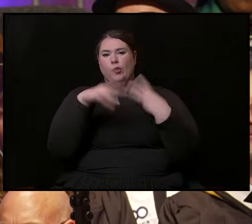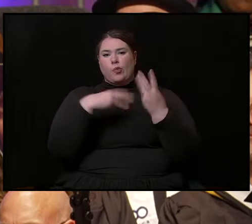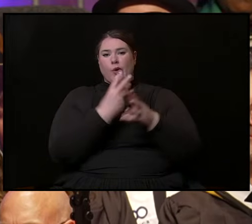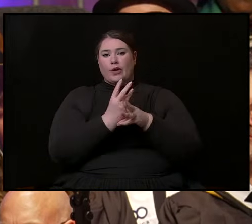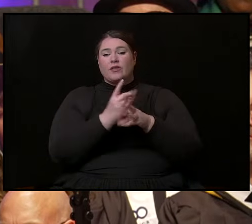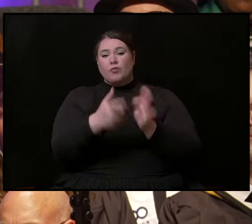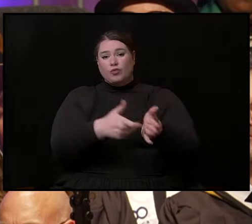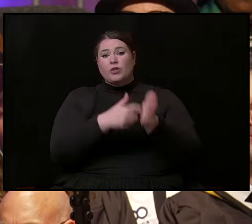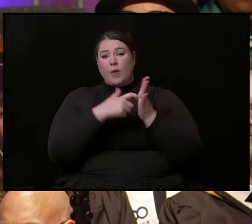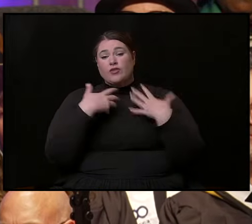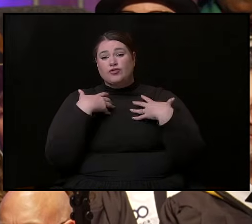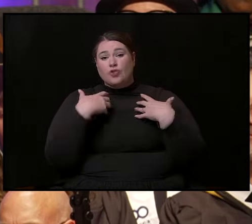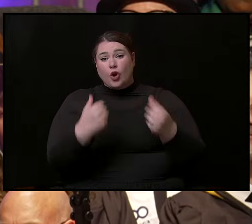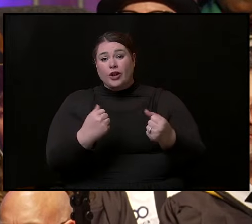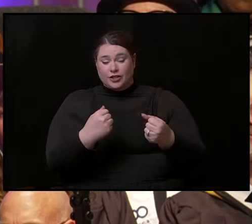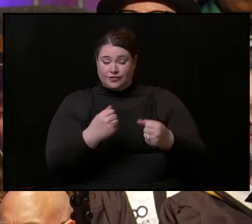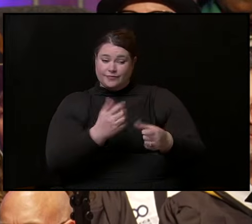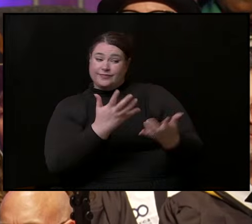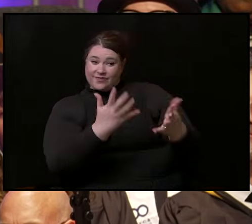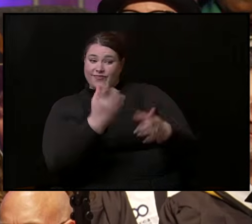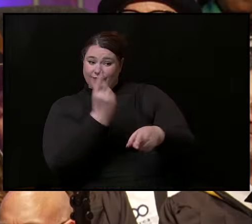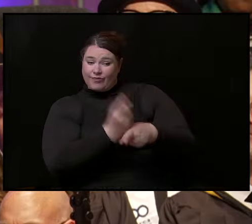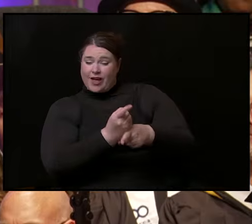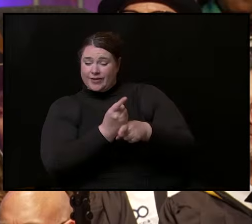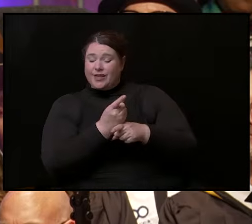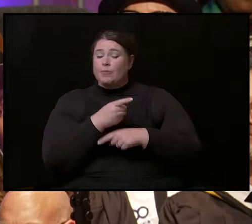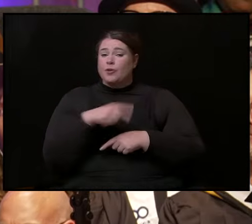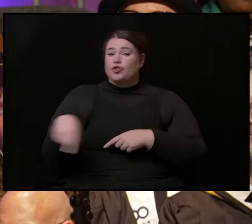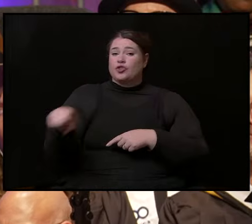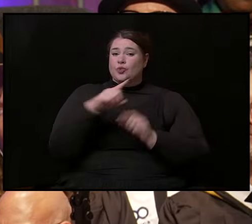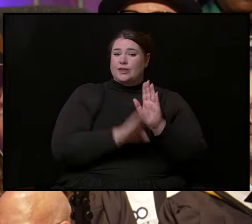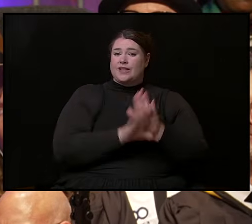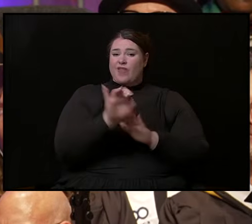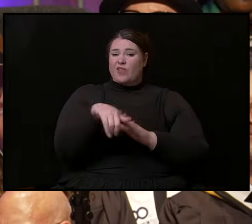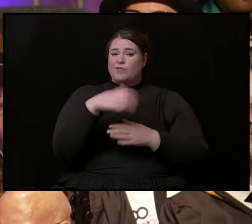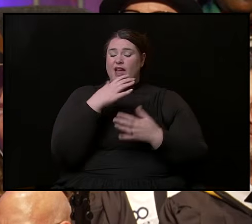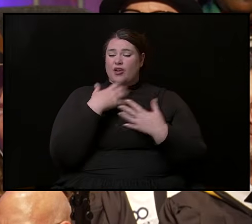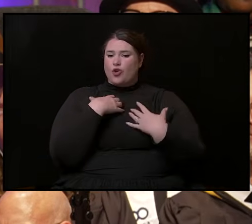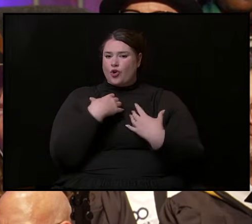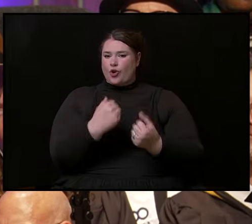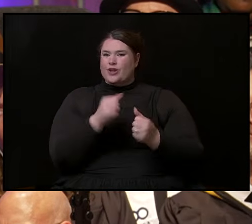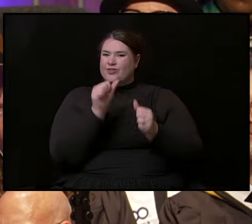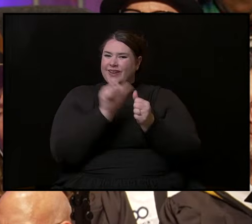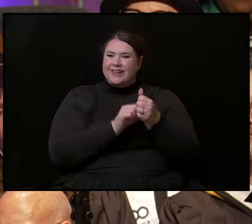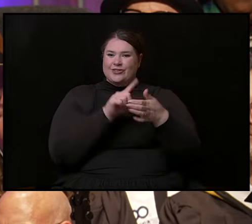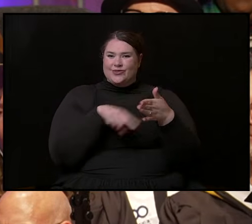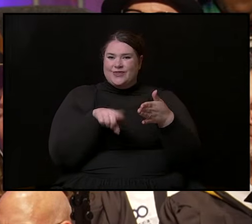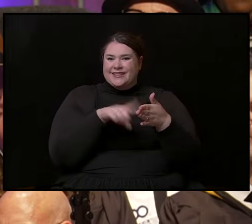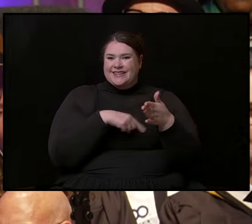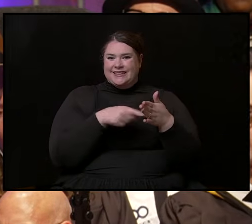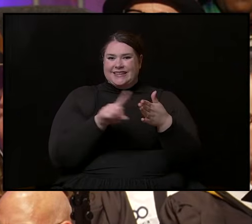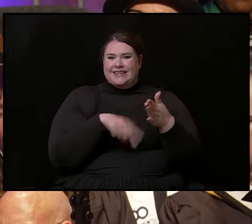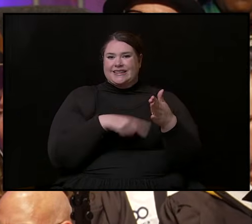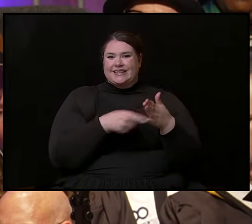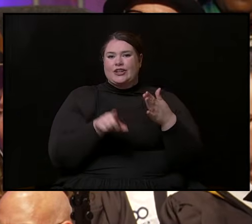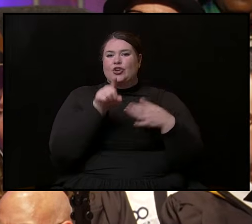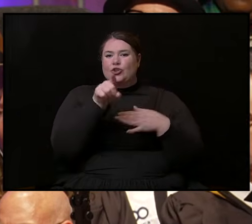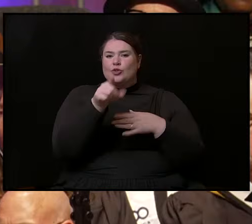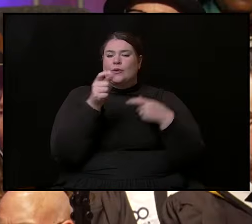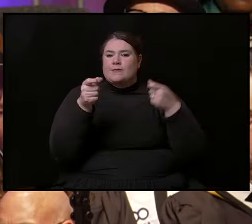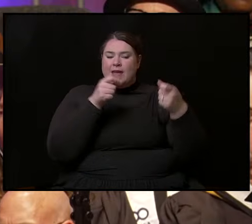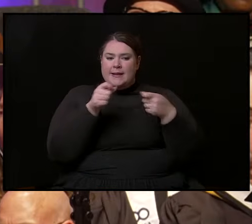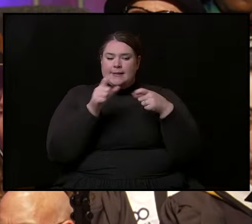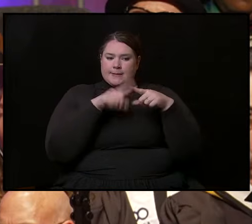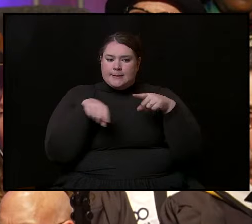takes courage, yes. But you build that courage critique by critique. You manage iteration and